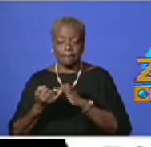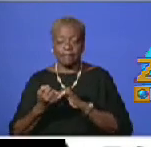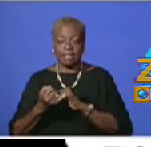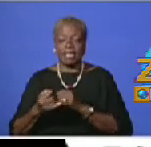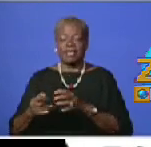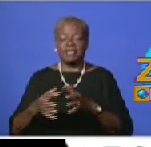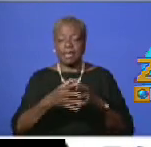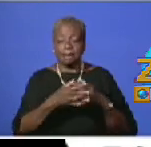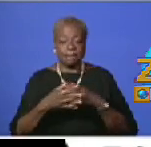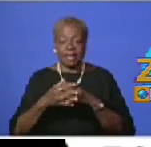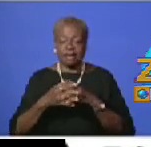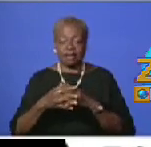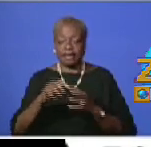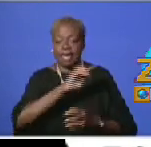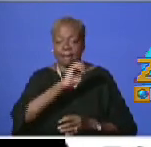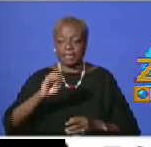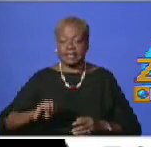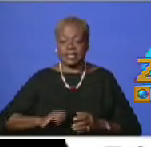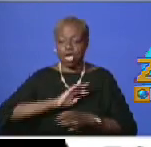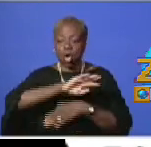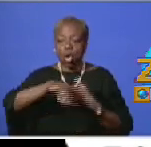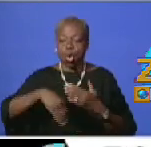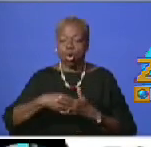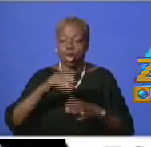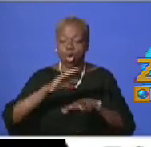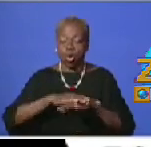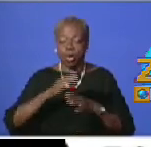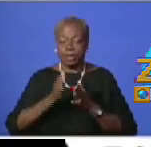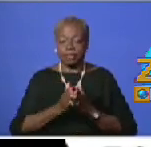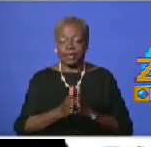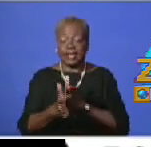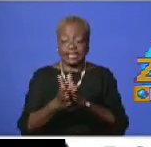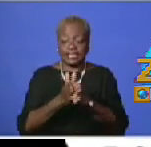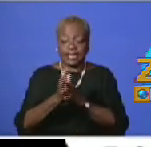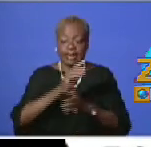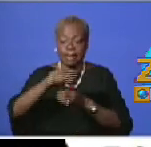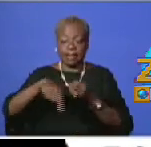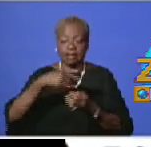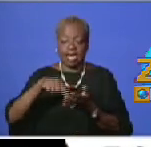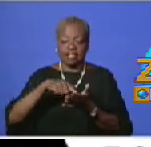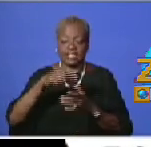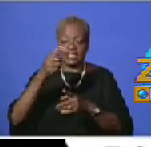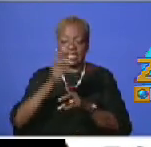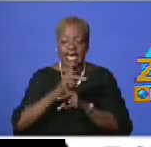American Embassy, and all of those are on board, and they're excited about this kind of technology in the taxi industry.